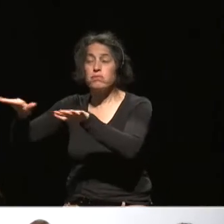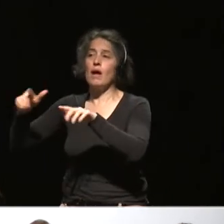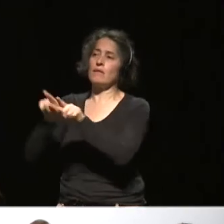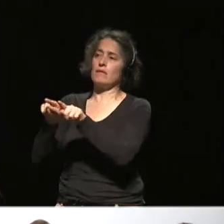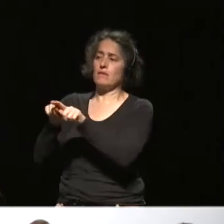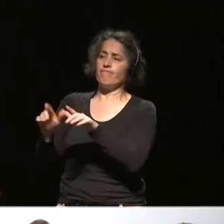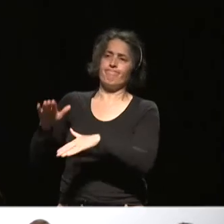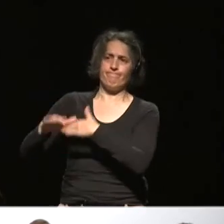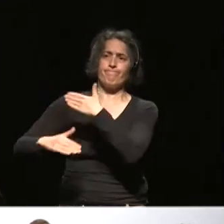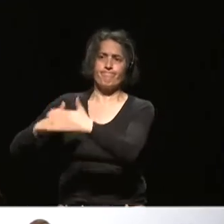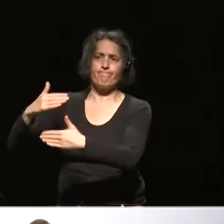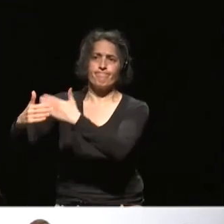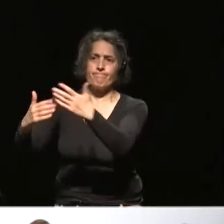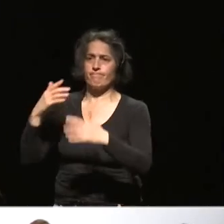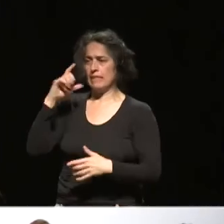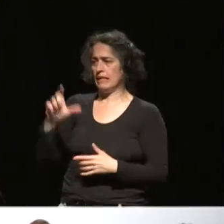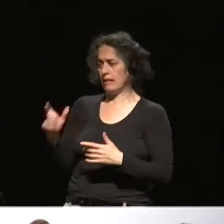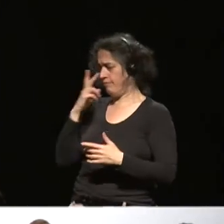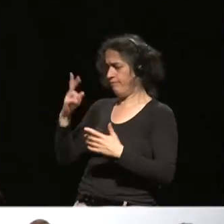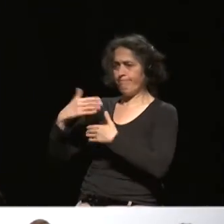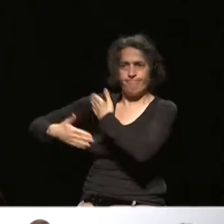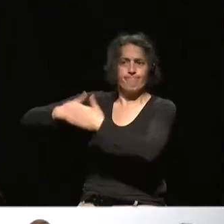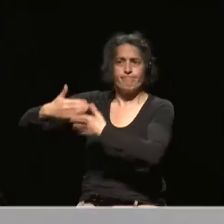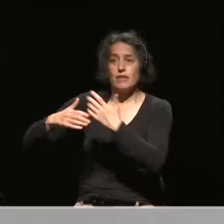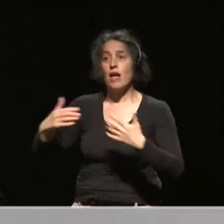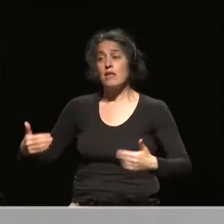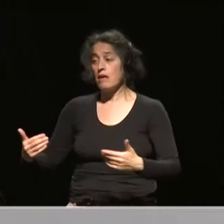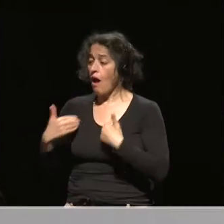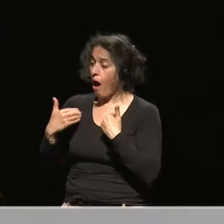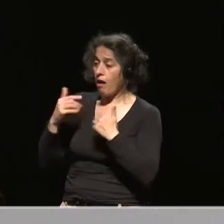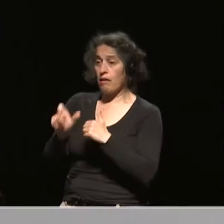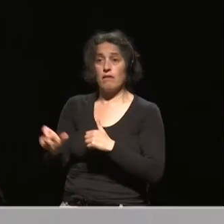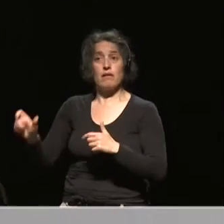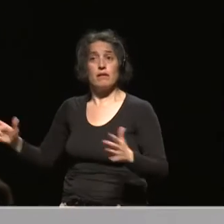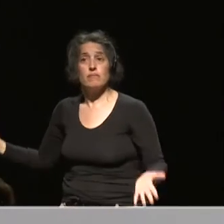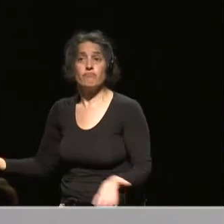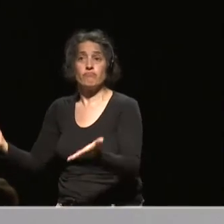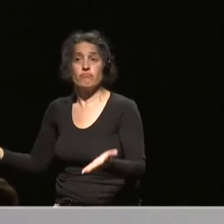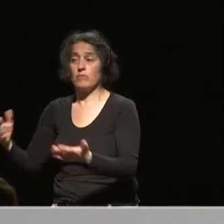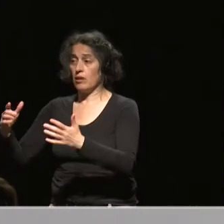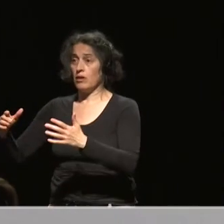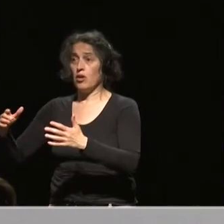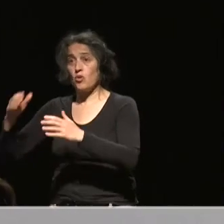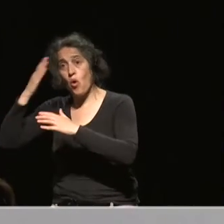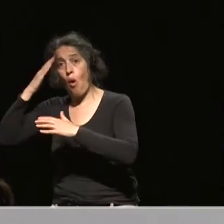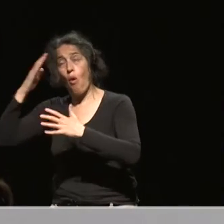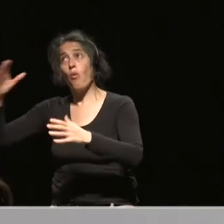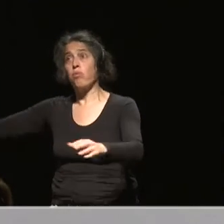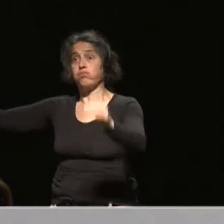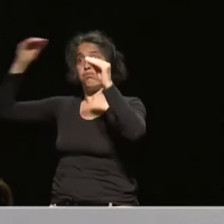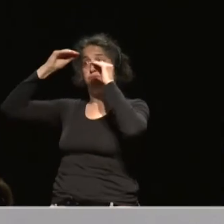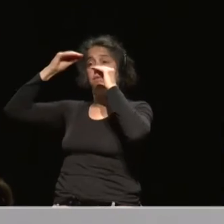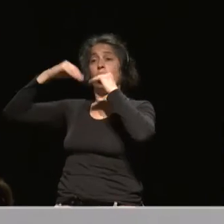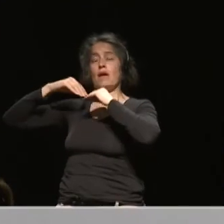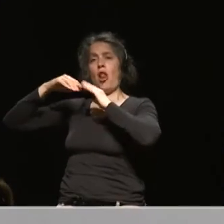steps forwards in the society. And I really agree that young people can make the difference if they help in spreading this culture for the